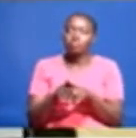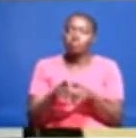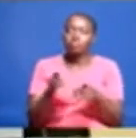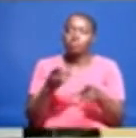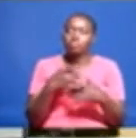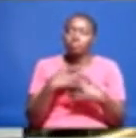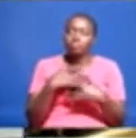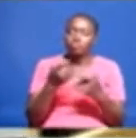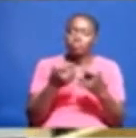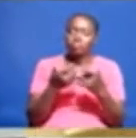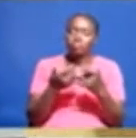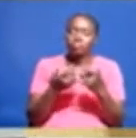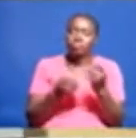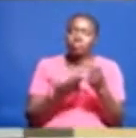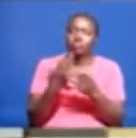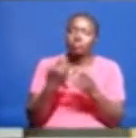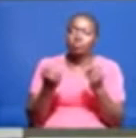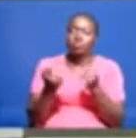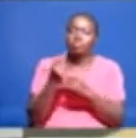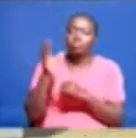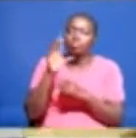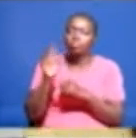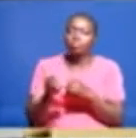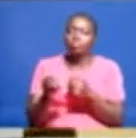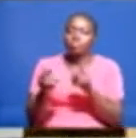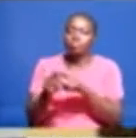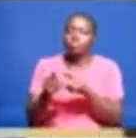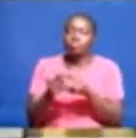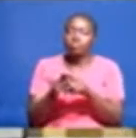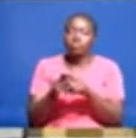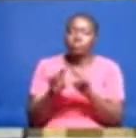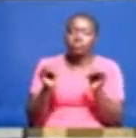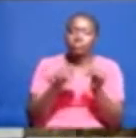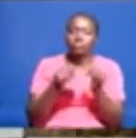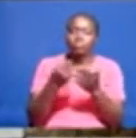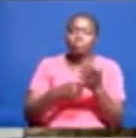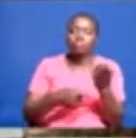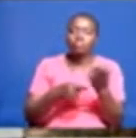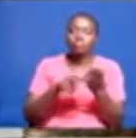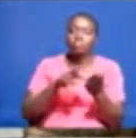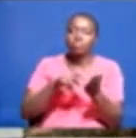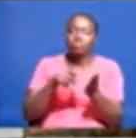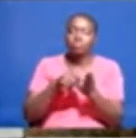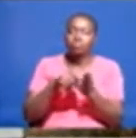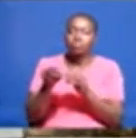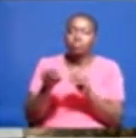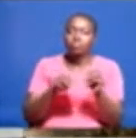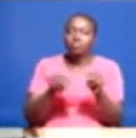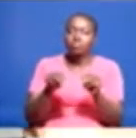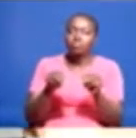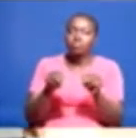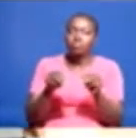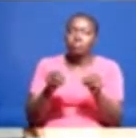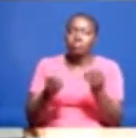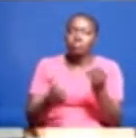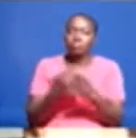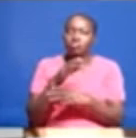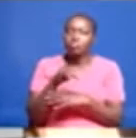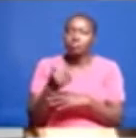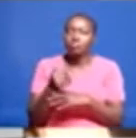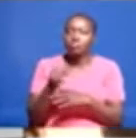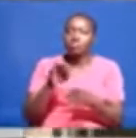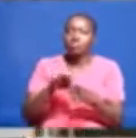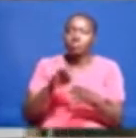11%. The lender has instituted a new revenue frontier in project management, which has pushed up the growth of other income by